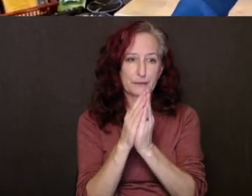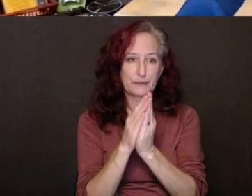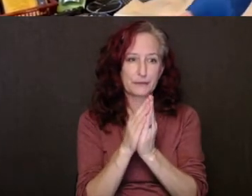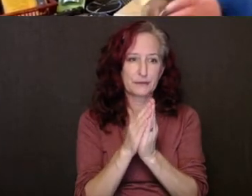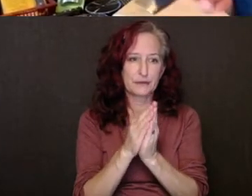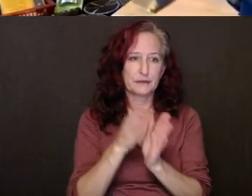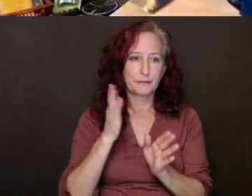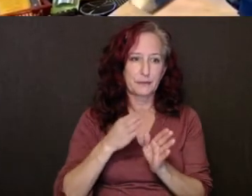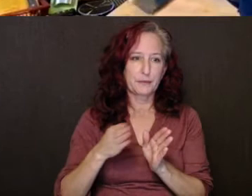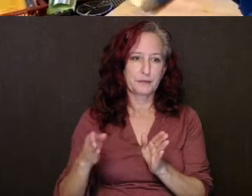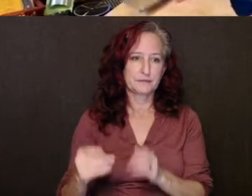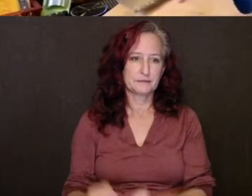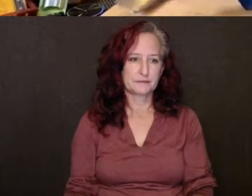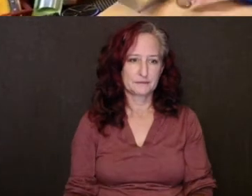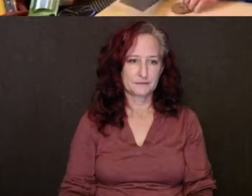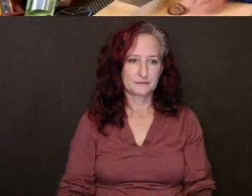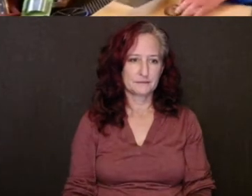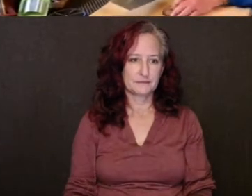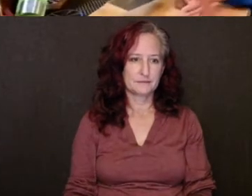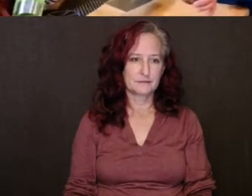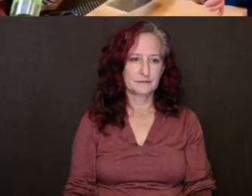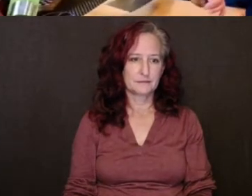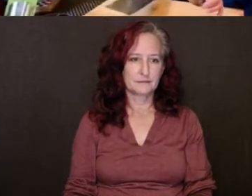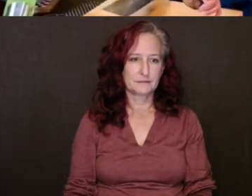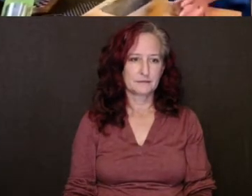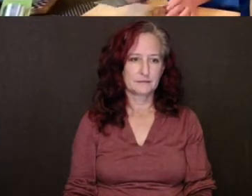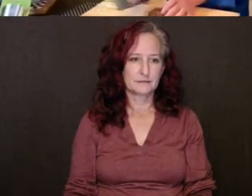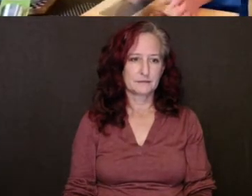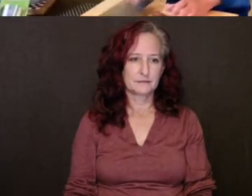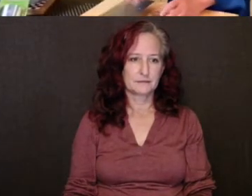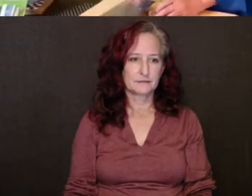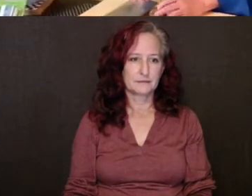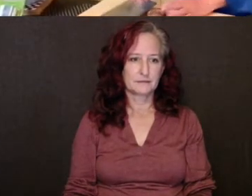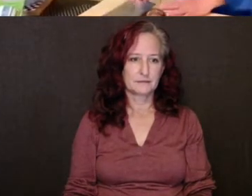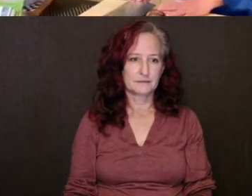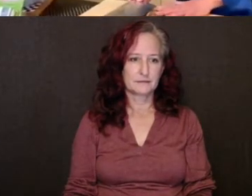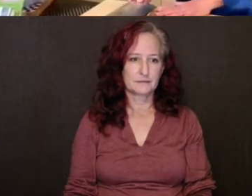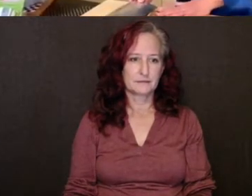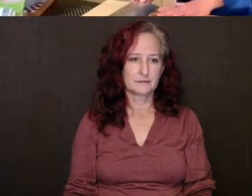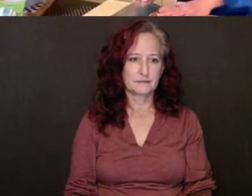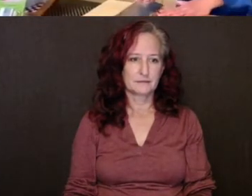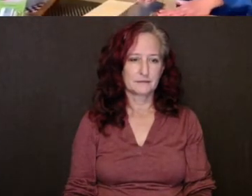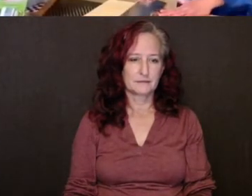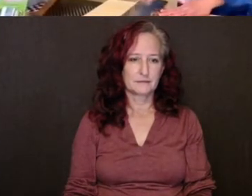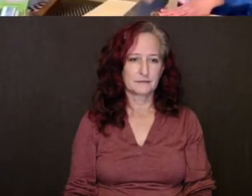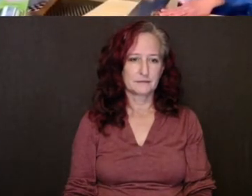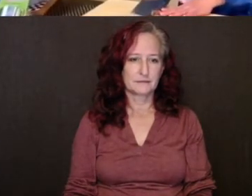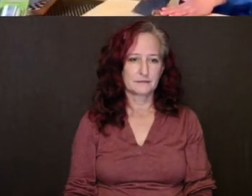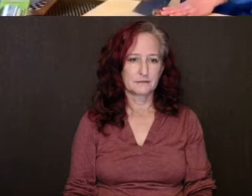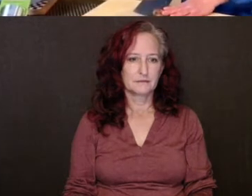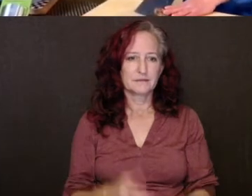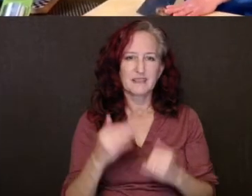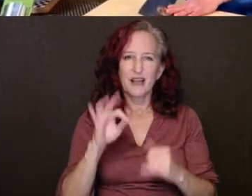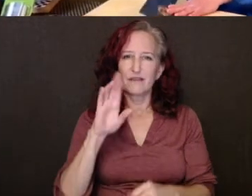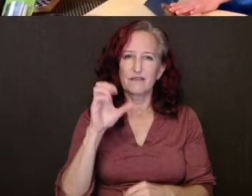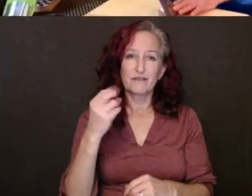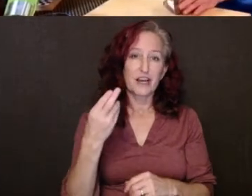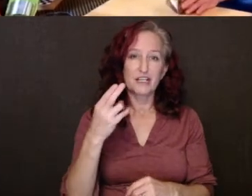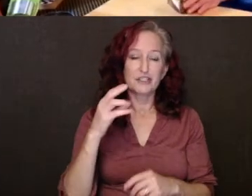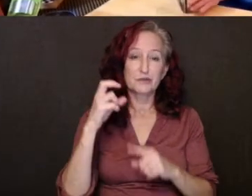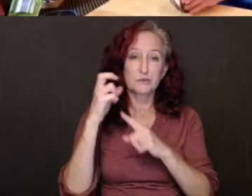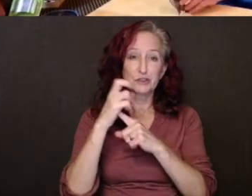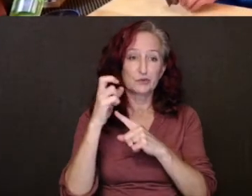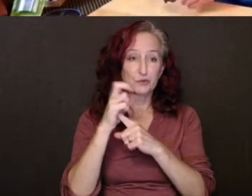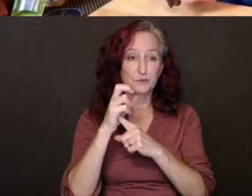shiitake mushroom. This is also mushroom. I shredded it, so this is how I do it. I slice it at this angle. I slice it